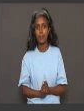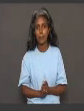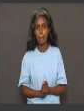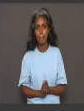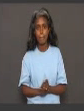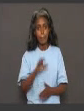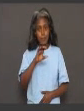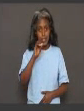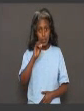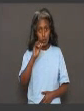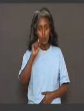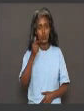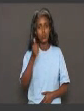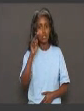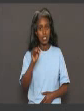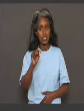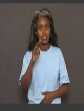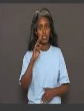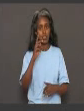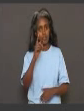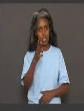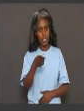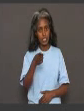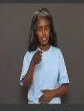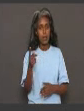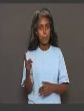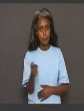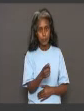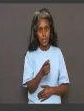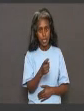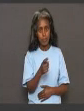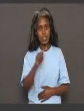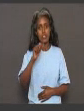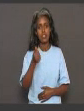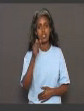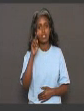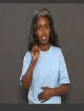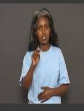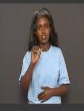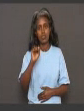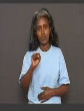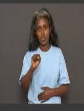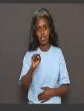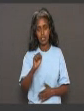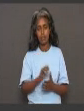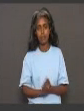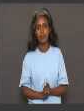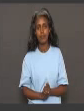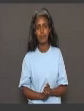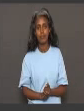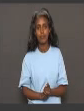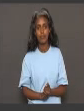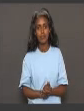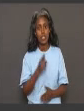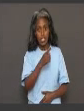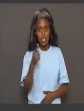The cotangent for H becomes the tangent for S.